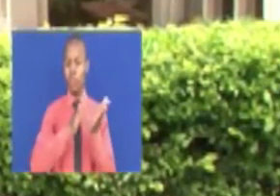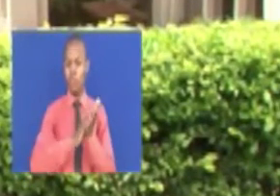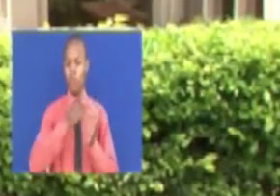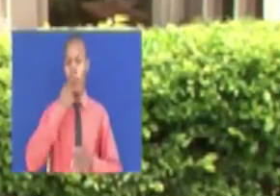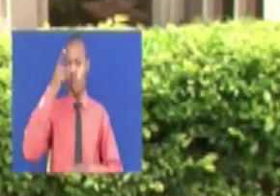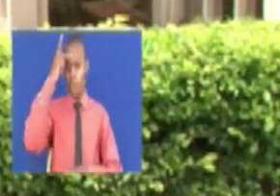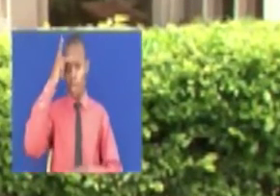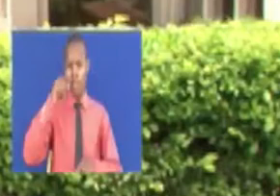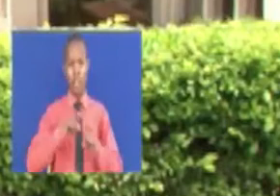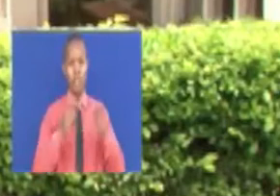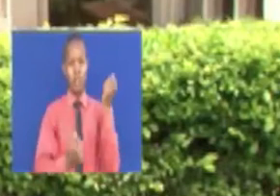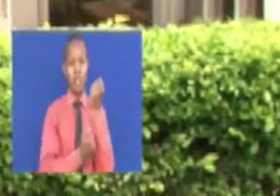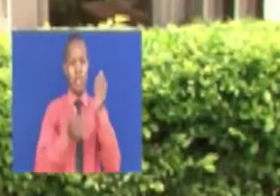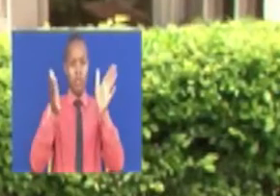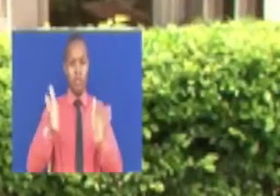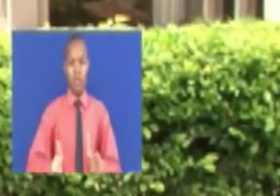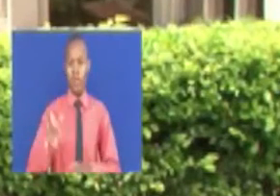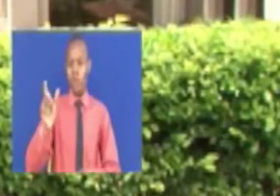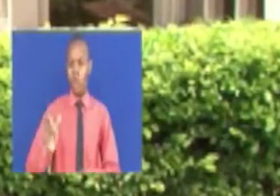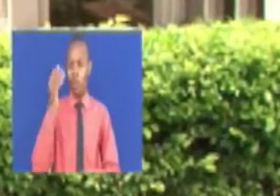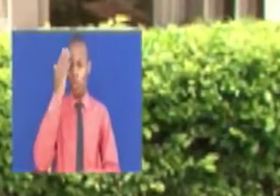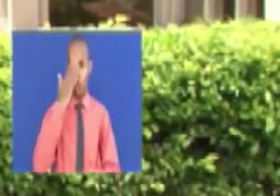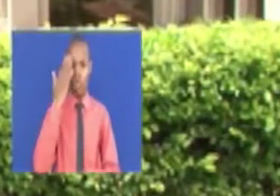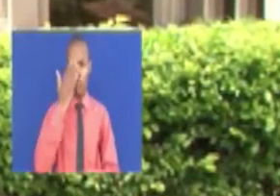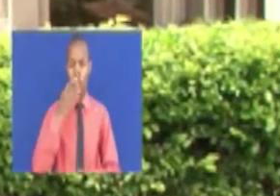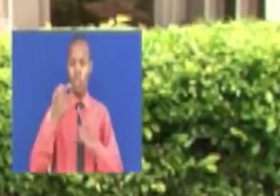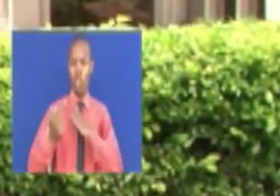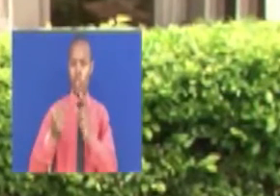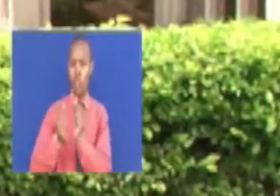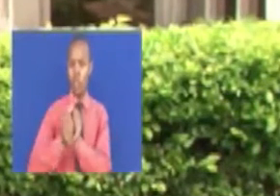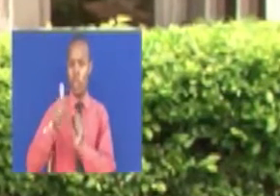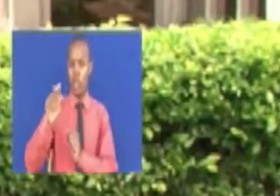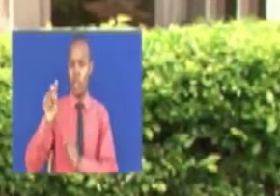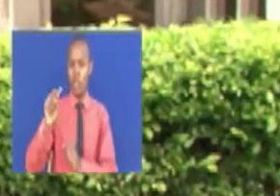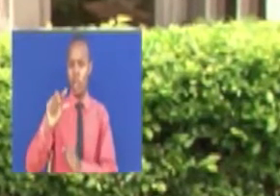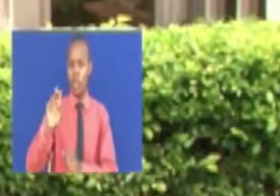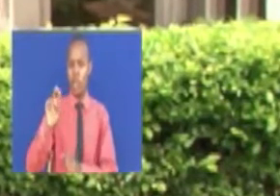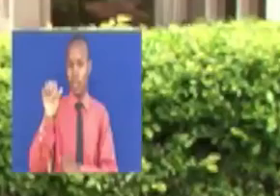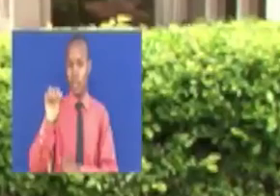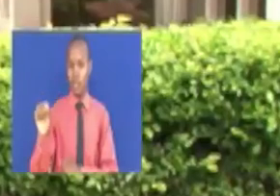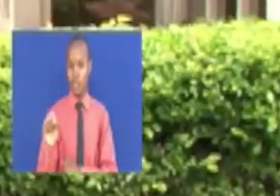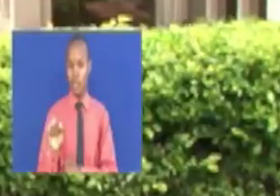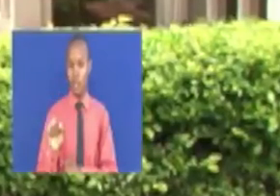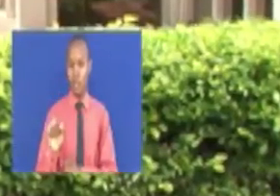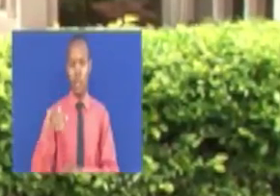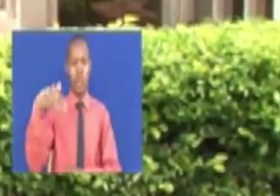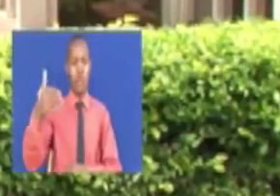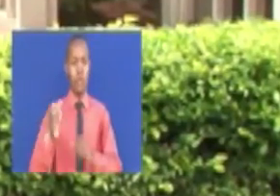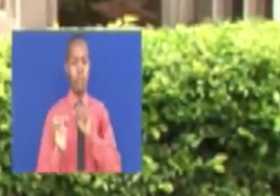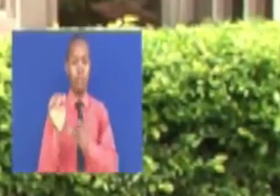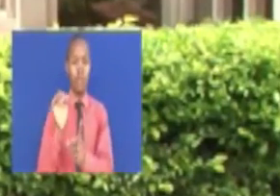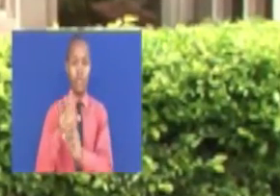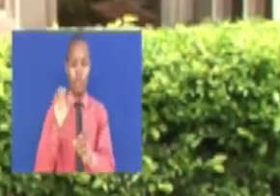autism. We take time to talk to Agri Sagwe, an occupational and neurorehabilitation